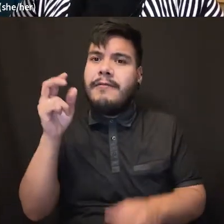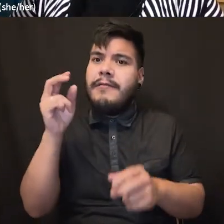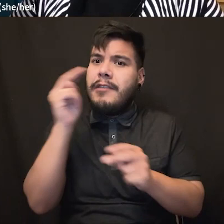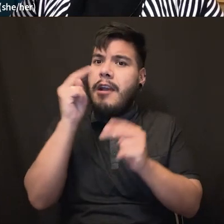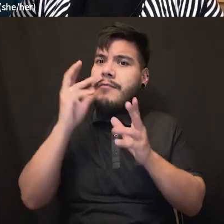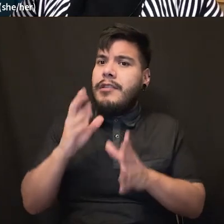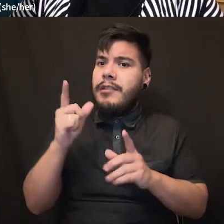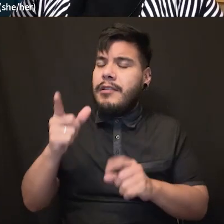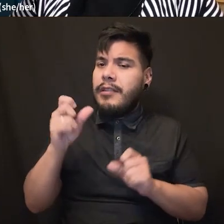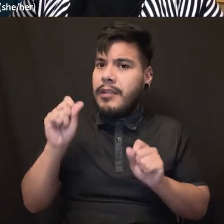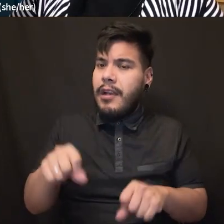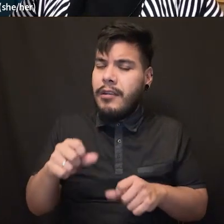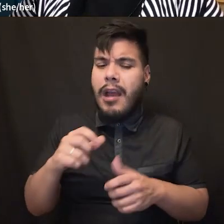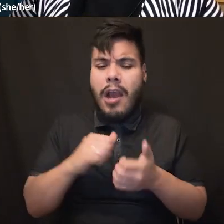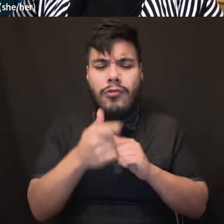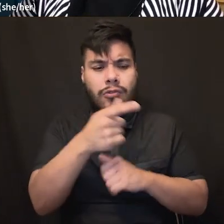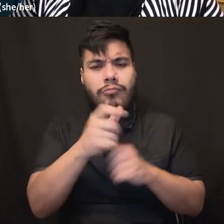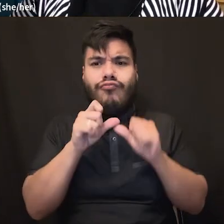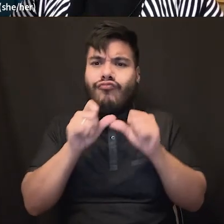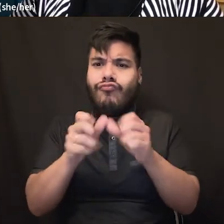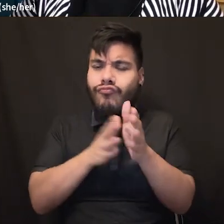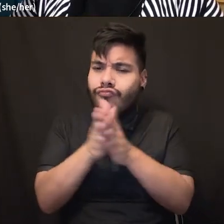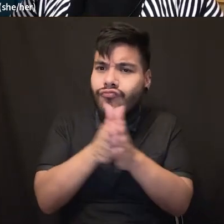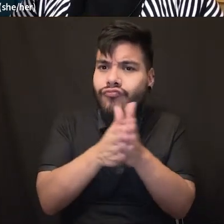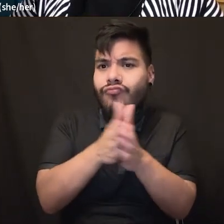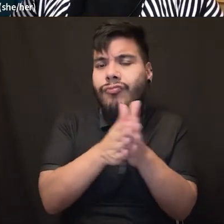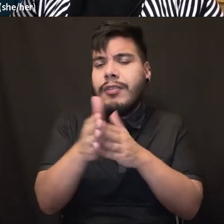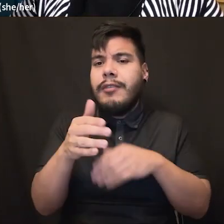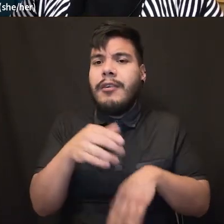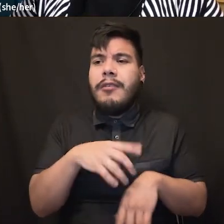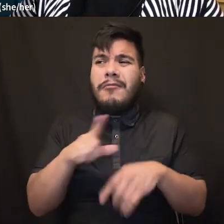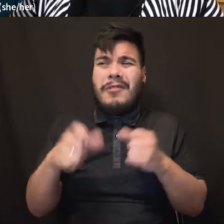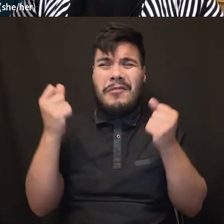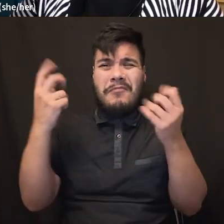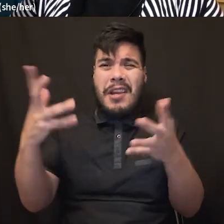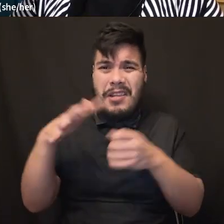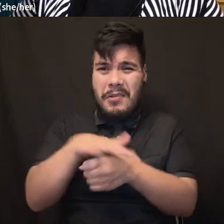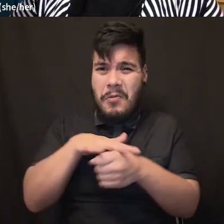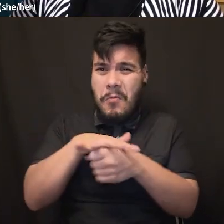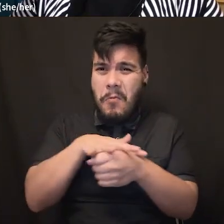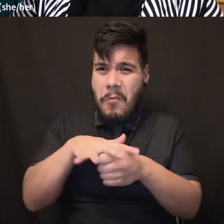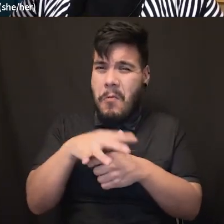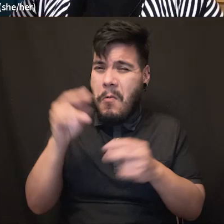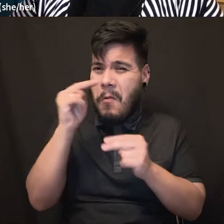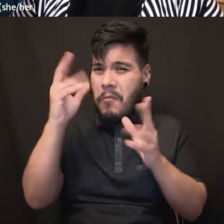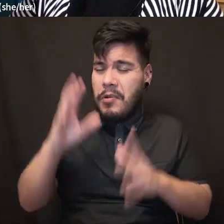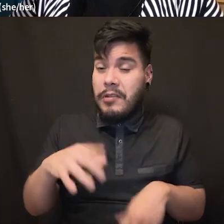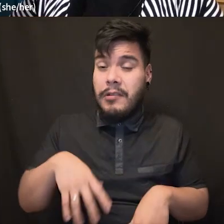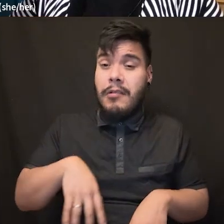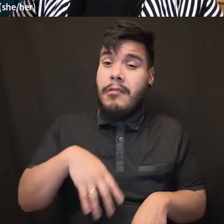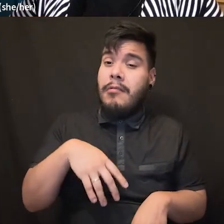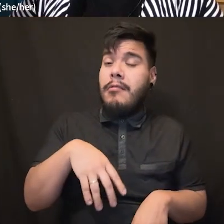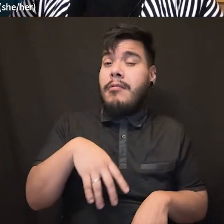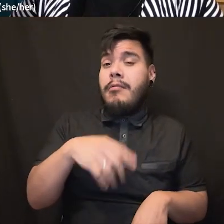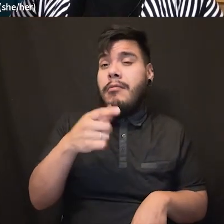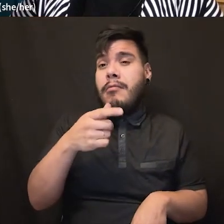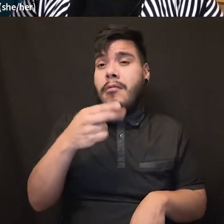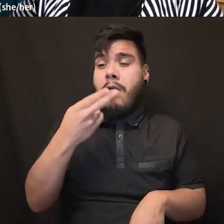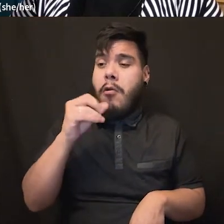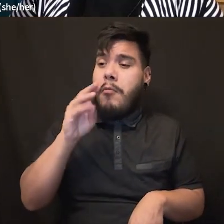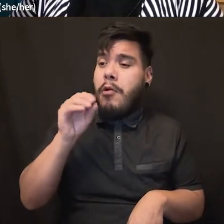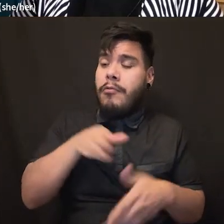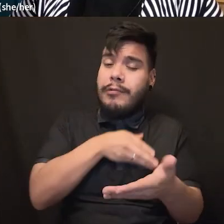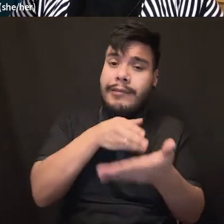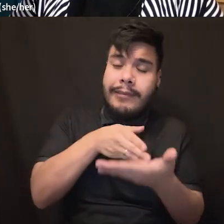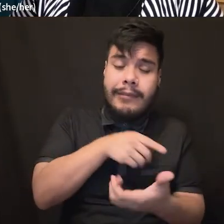stay motivated and cultivate community when so many local comics are straight up homophobic, racist, ableist, fatphobic, etc.?